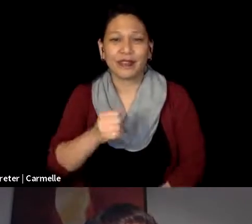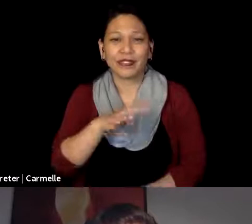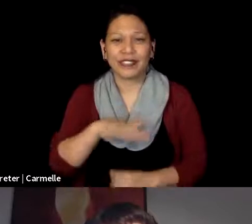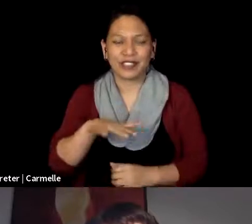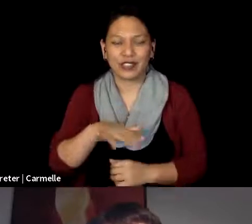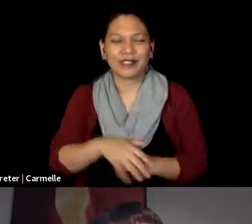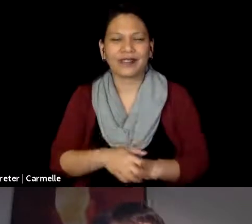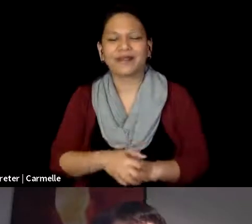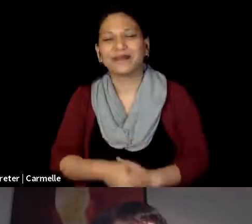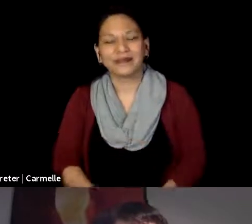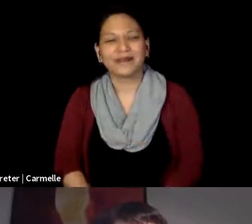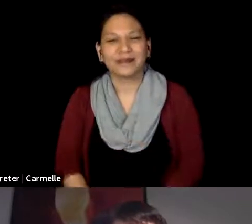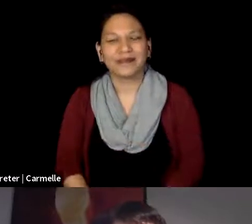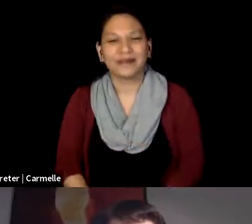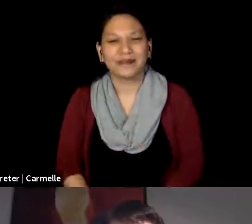Donjaba, Daguerreotype Ninda.